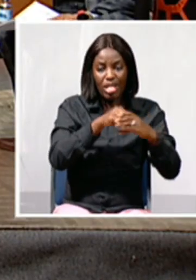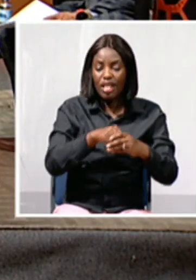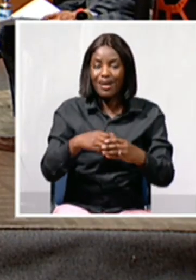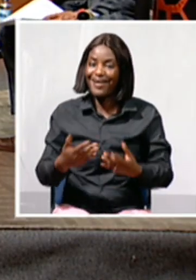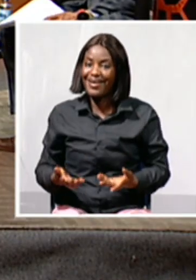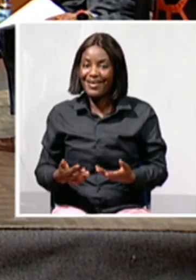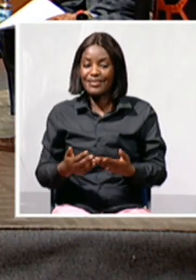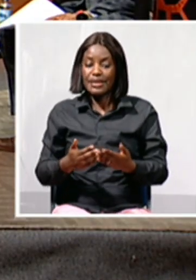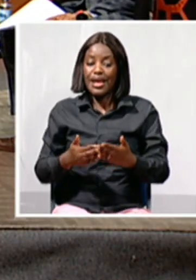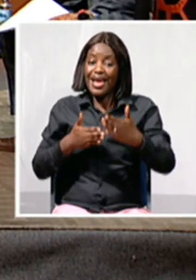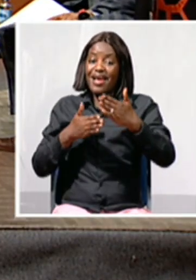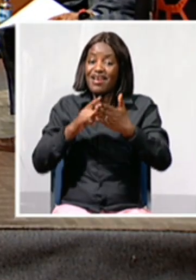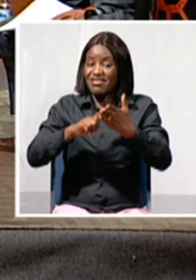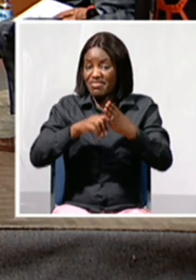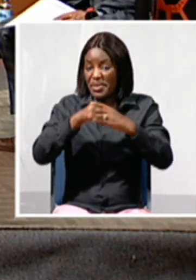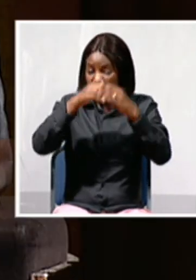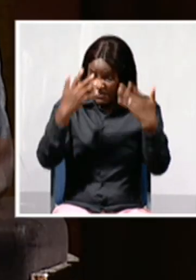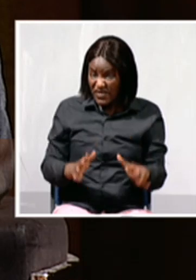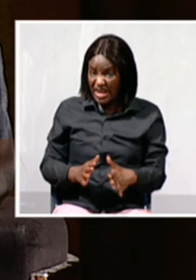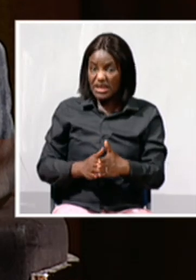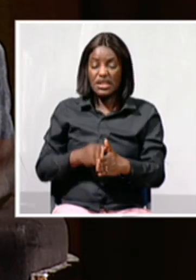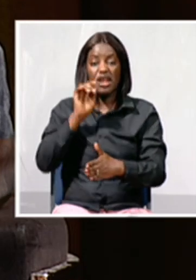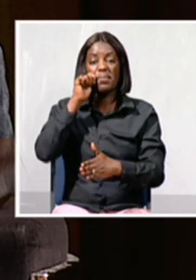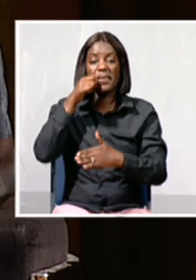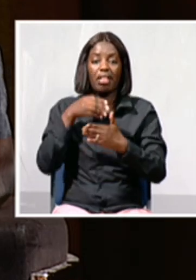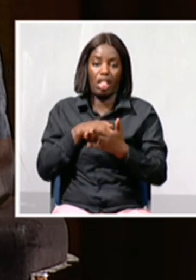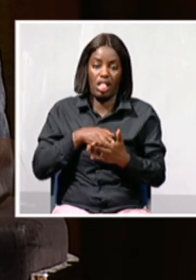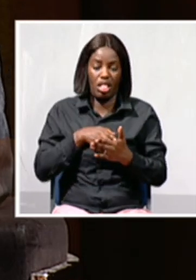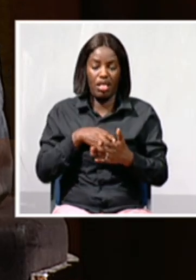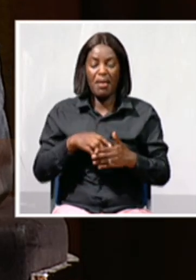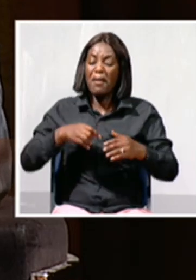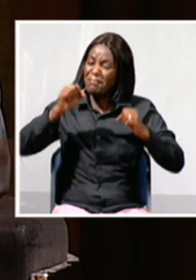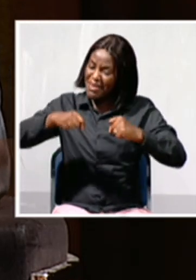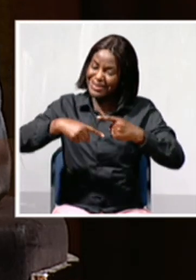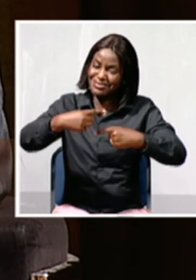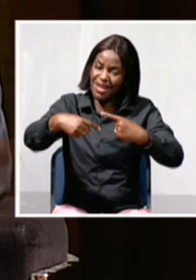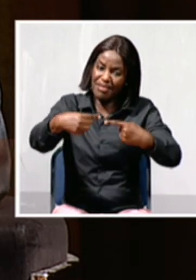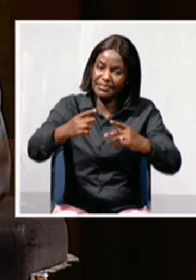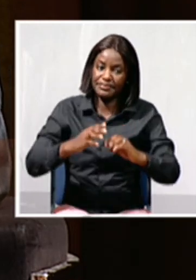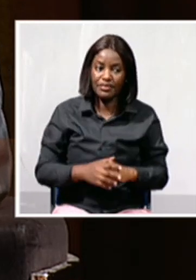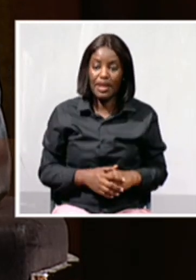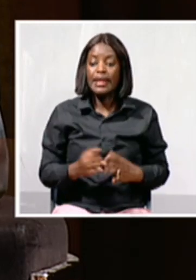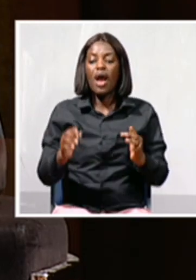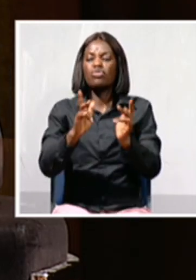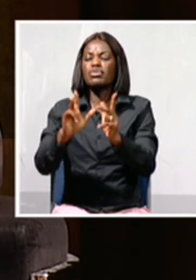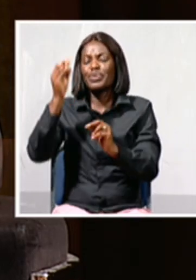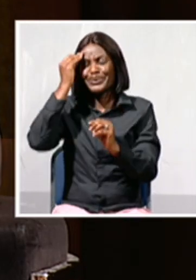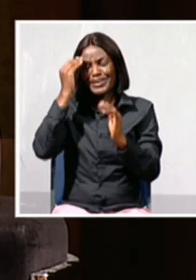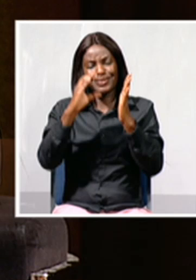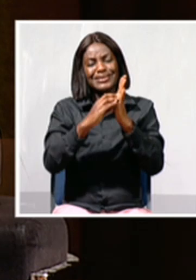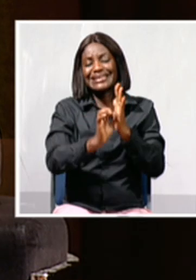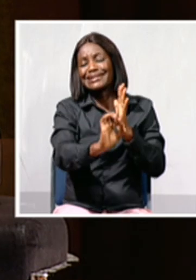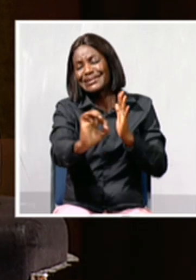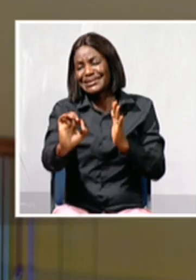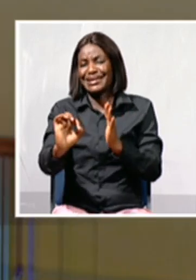sufficiently internalize the supreme law of the land as an actual living document that is there for their benefit and for their well-being?